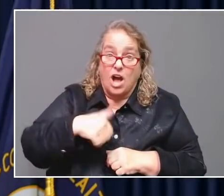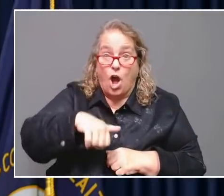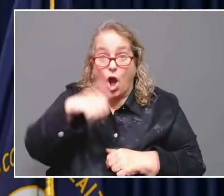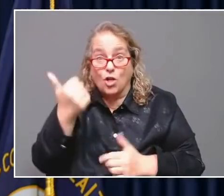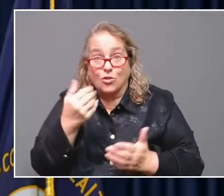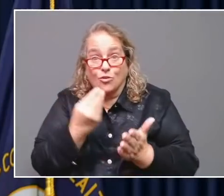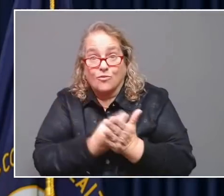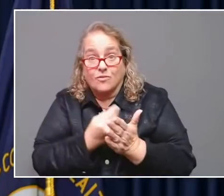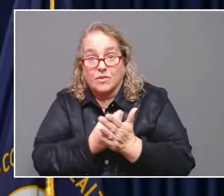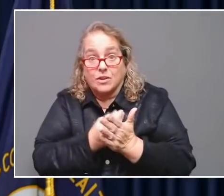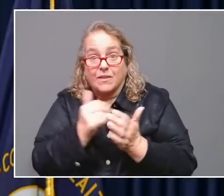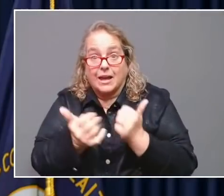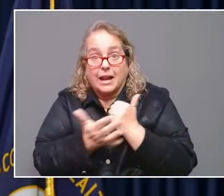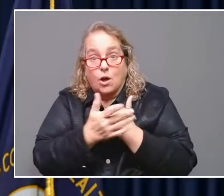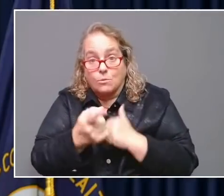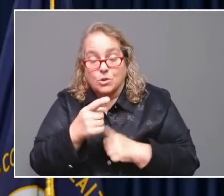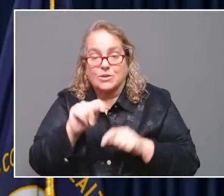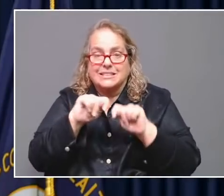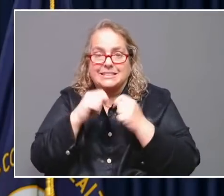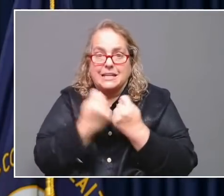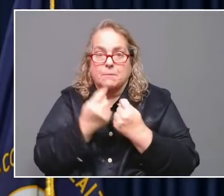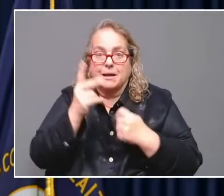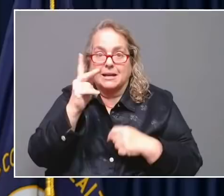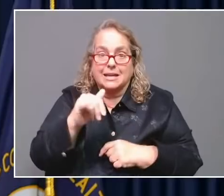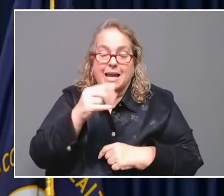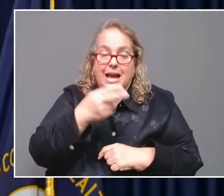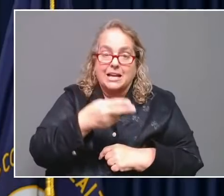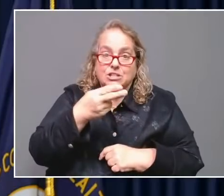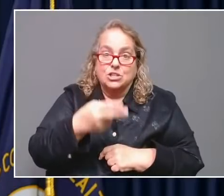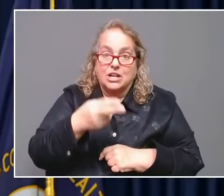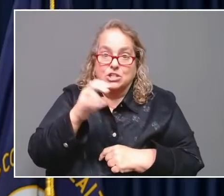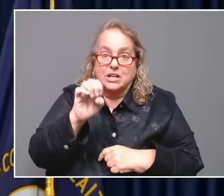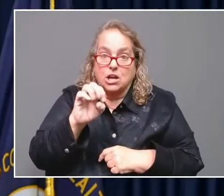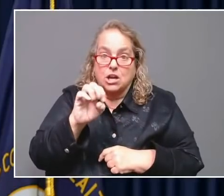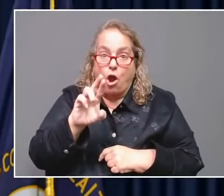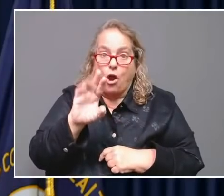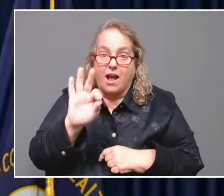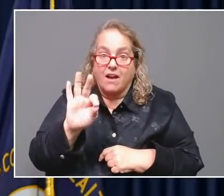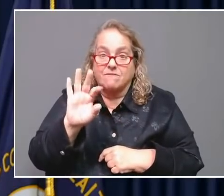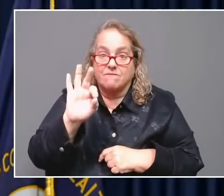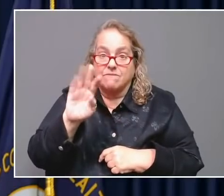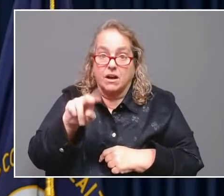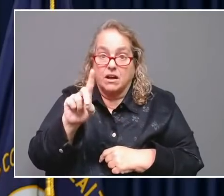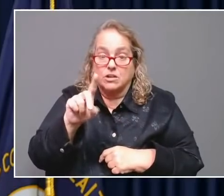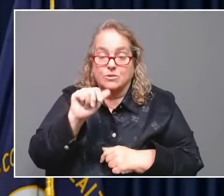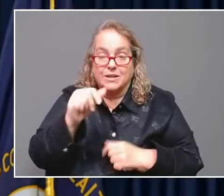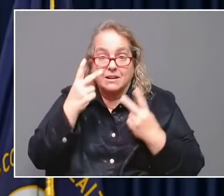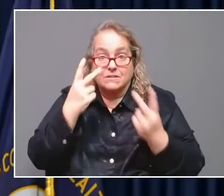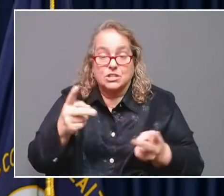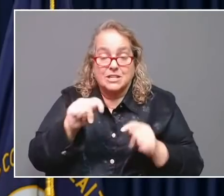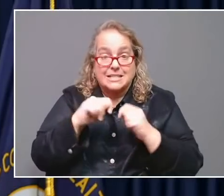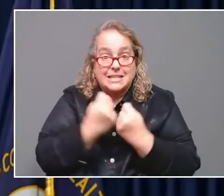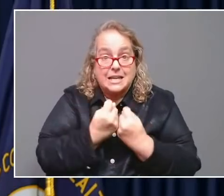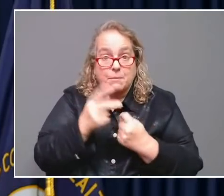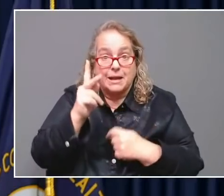the Team Kentucky HHERF Fund, which you can visit